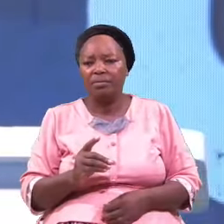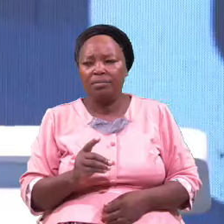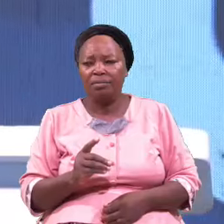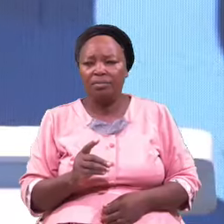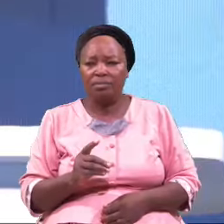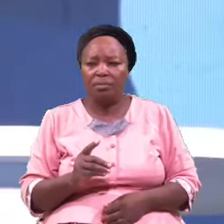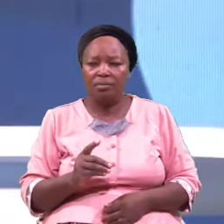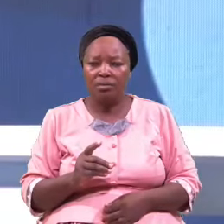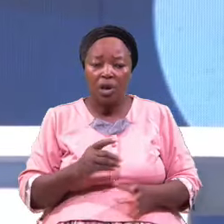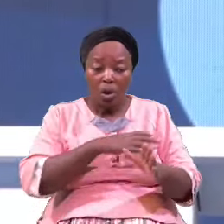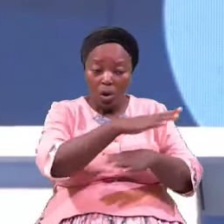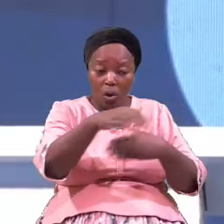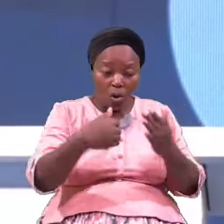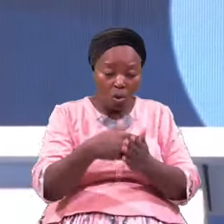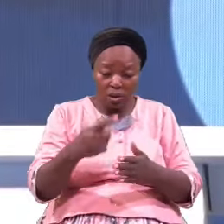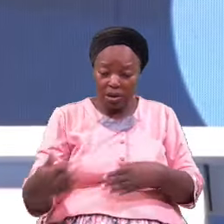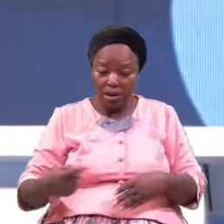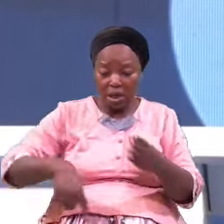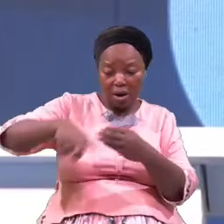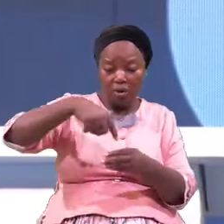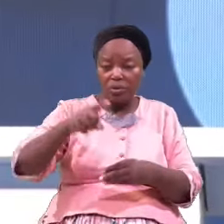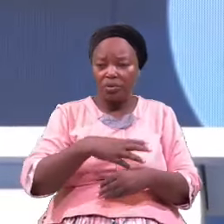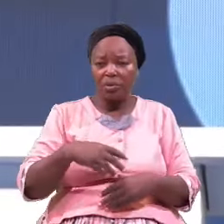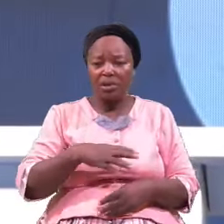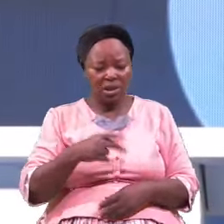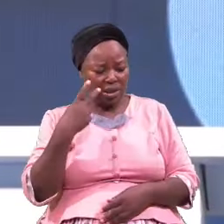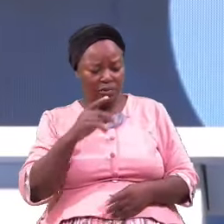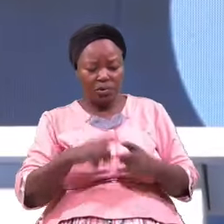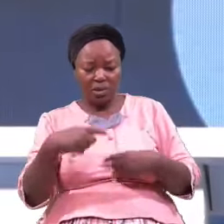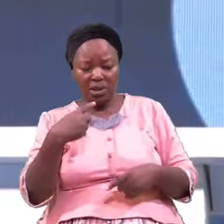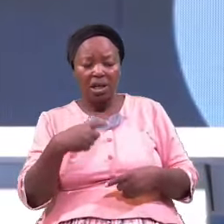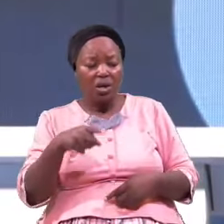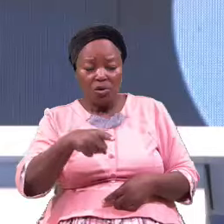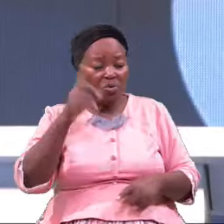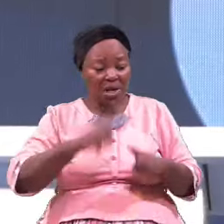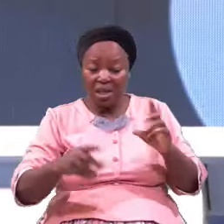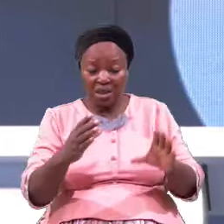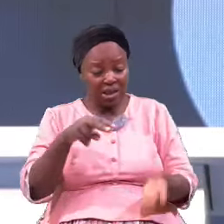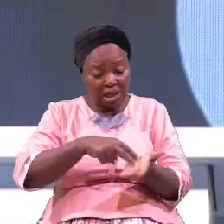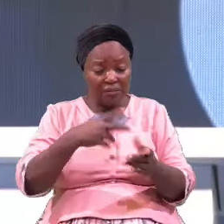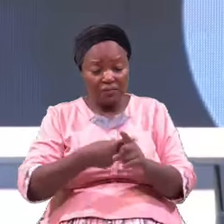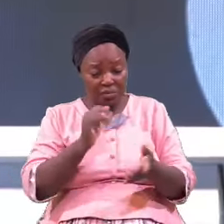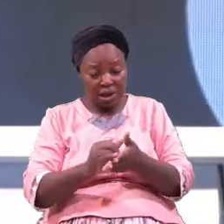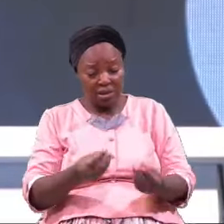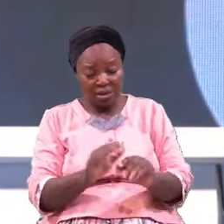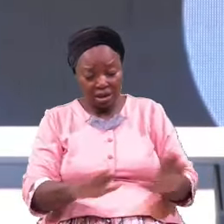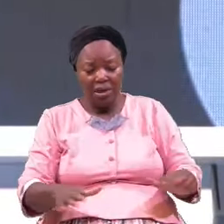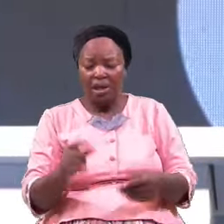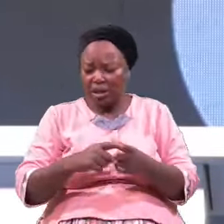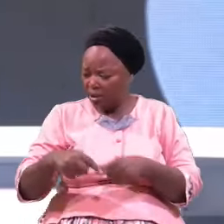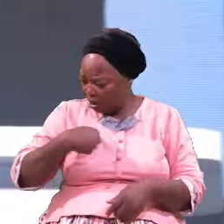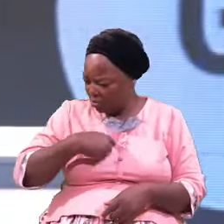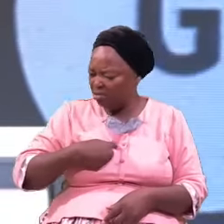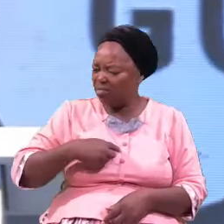All The Seeks Surround You They Seem To Say You Will Not Get Off From The Ground You Say Yes I Will Get